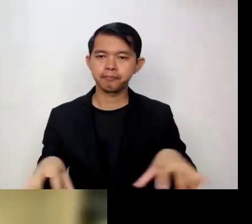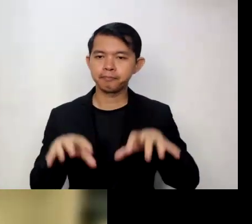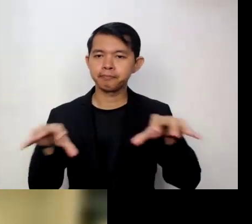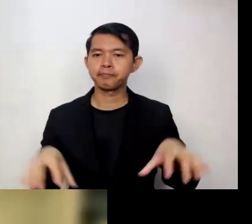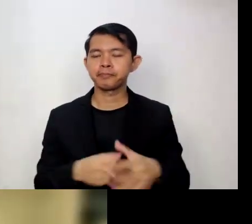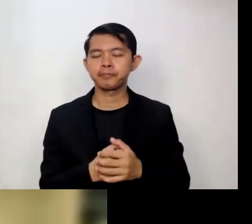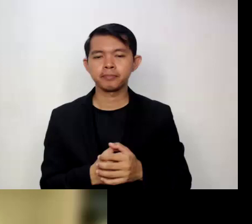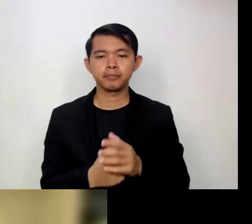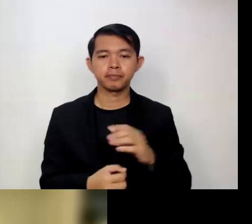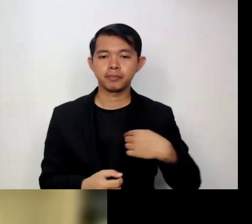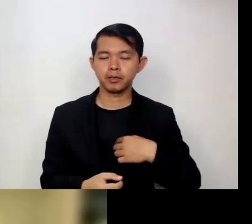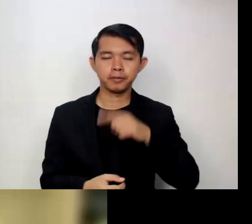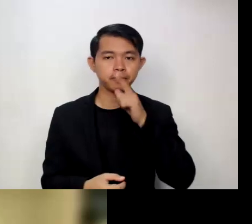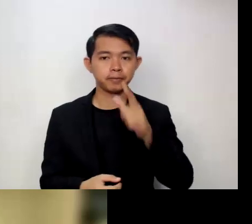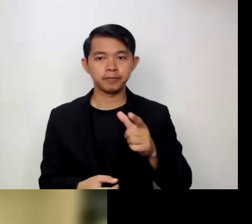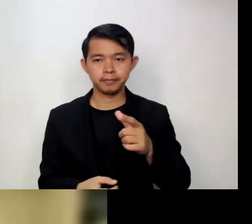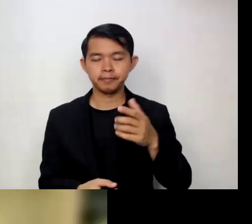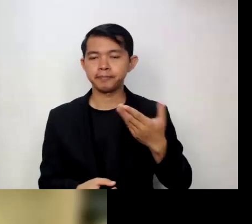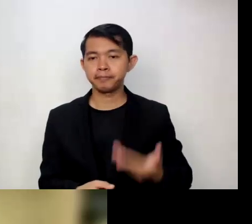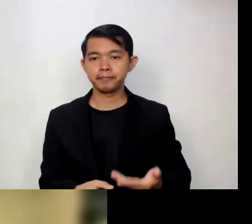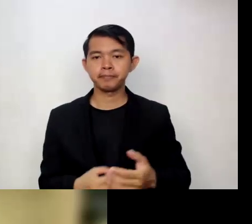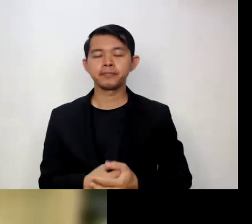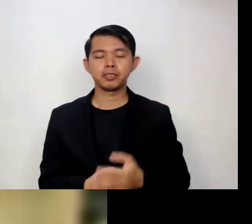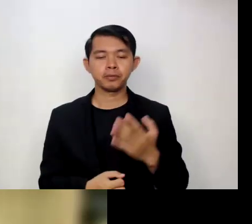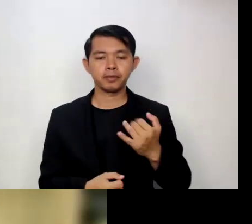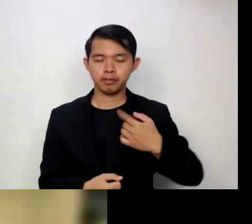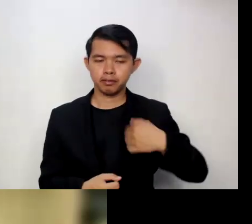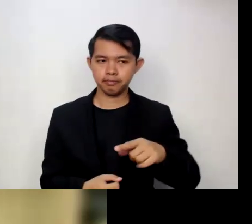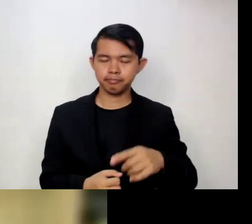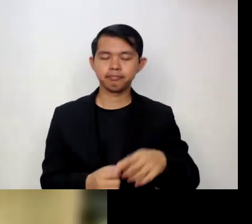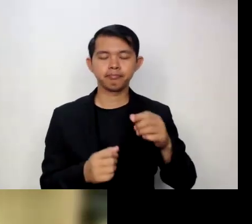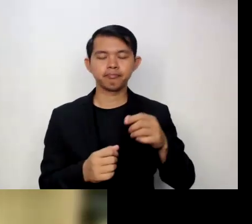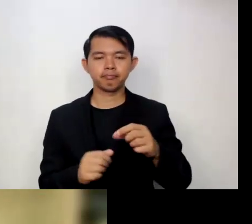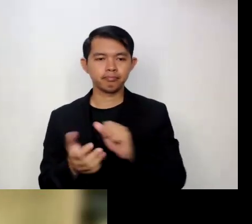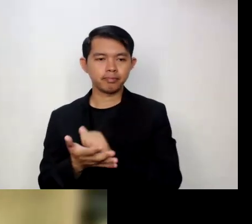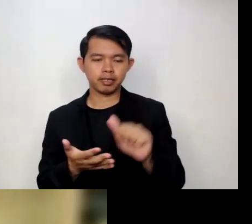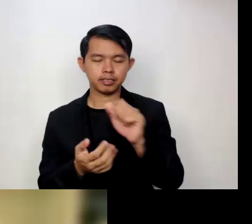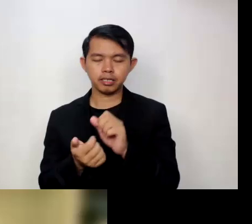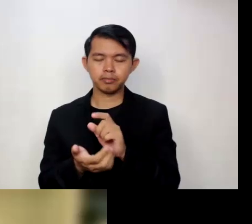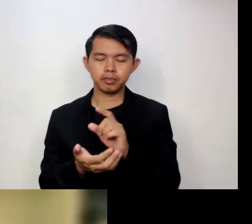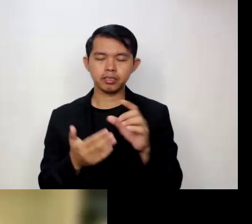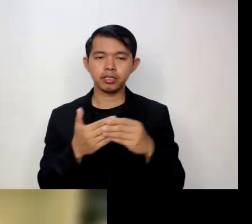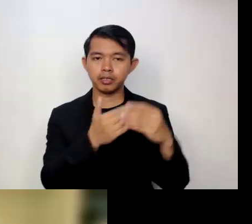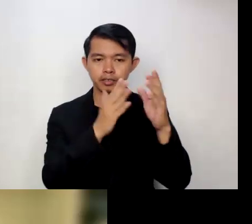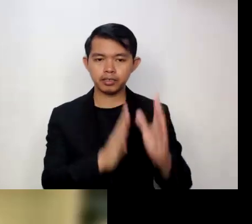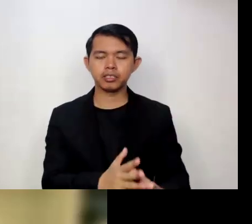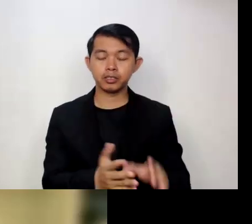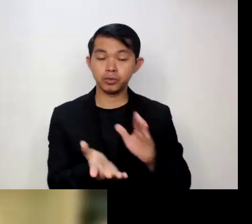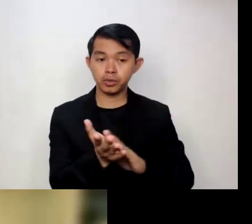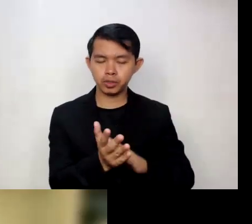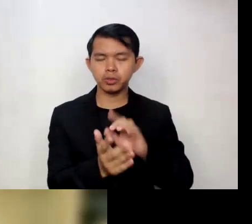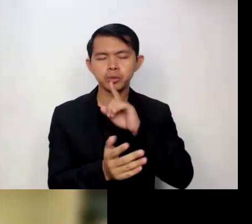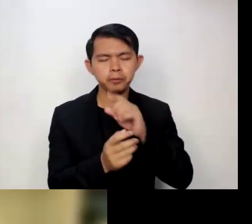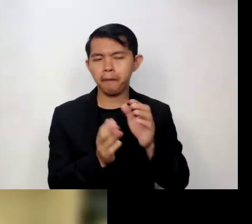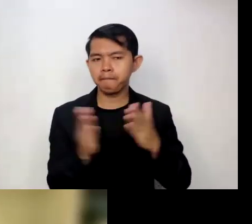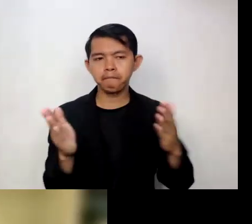also lucky our academic leaders sa aming department, sa aming school, very supportive. So